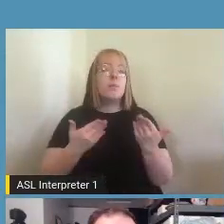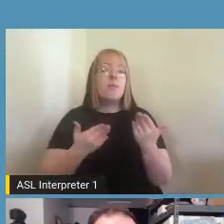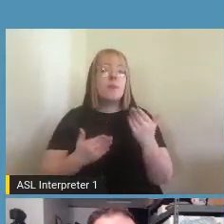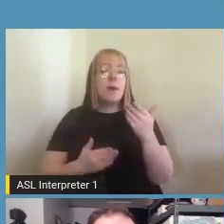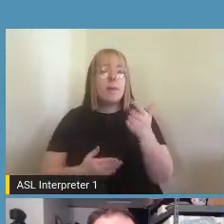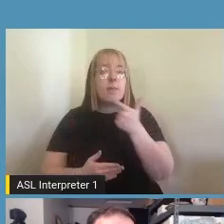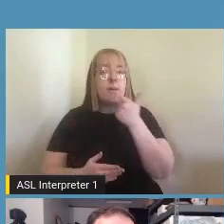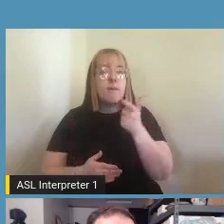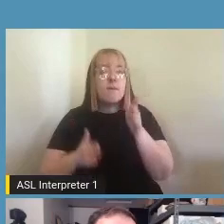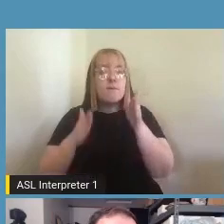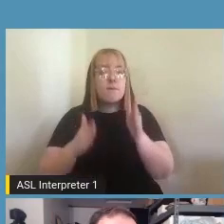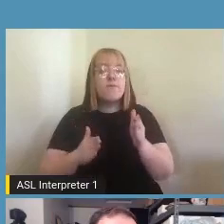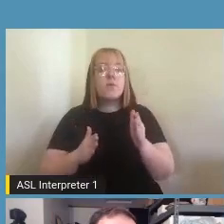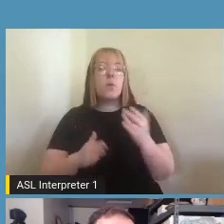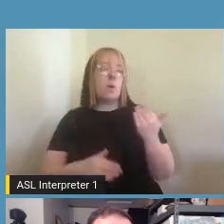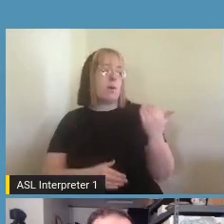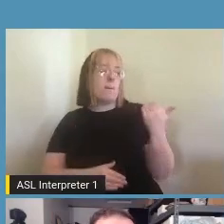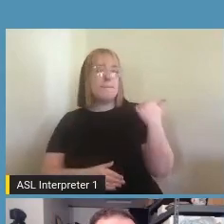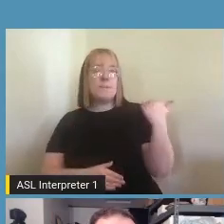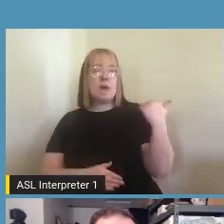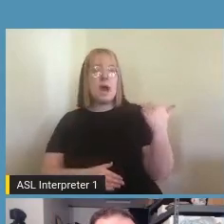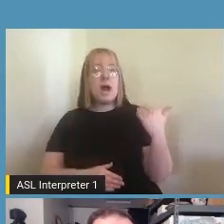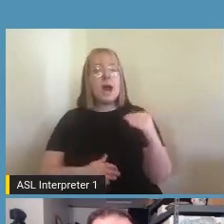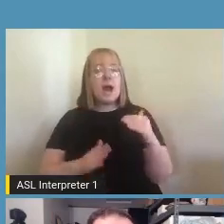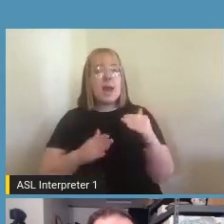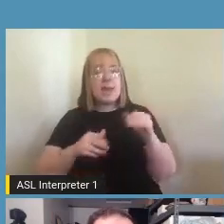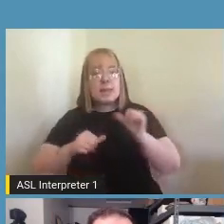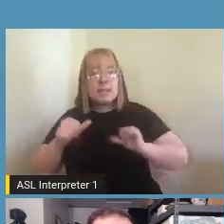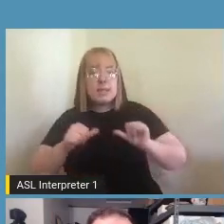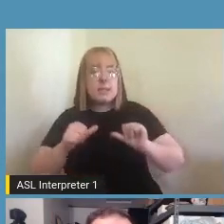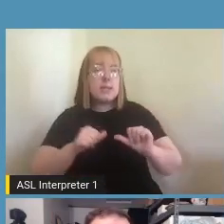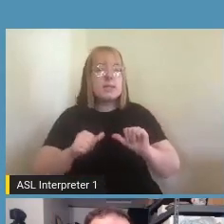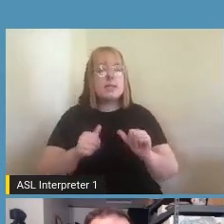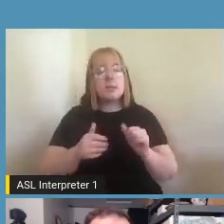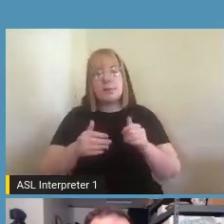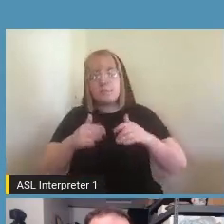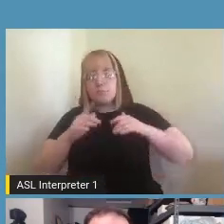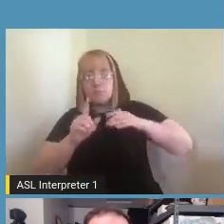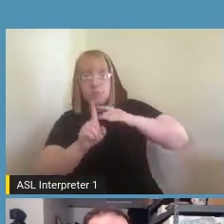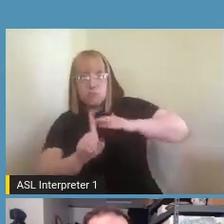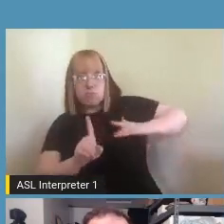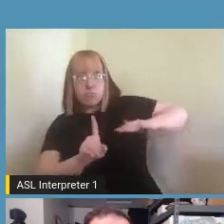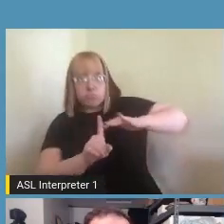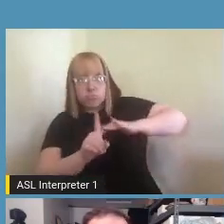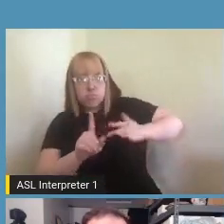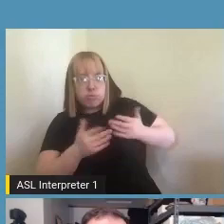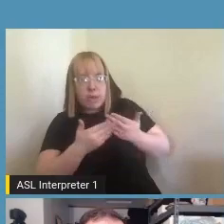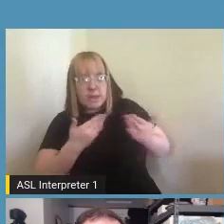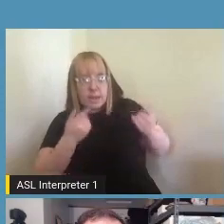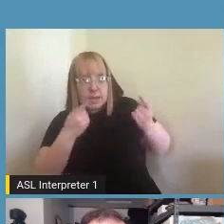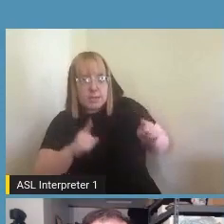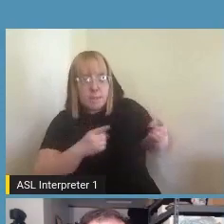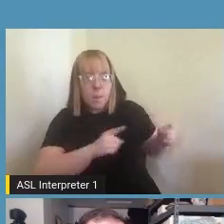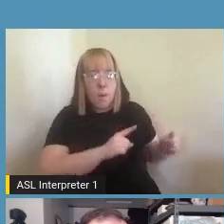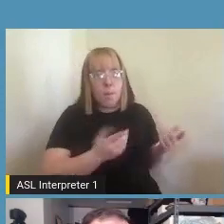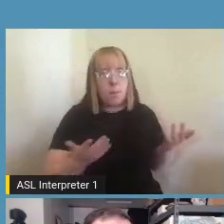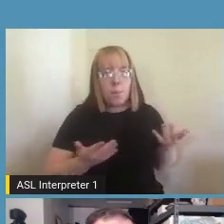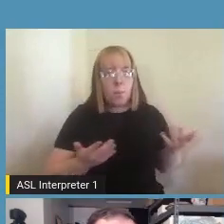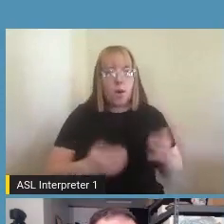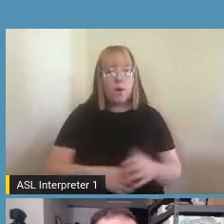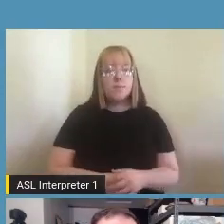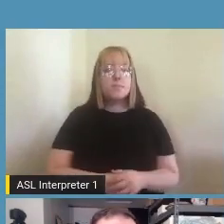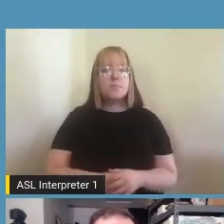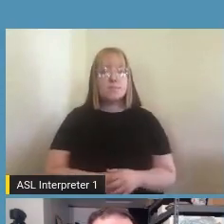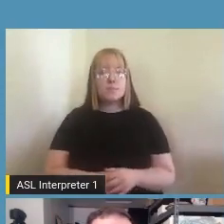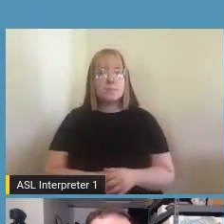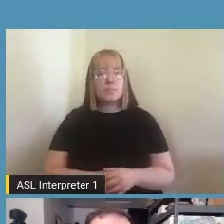this behind the scenes appreciation for everything else that everybody else is doing. As I kind of threaded the needle and